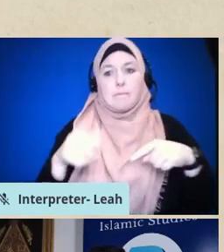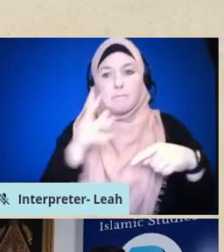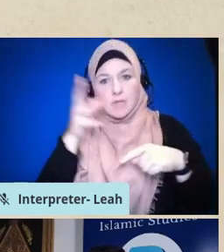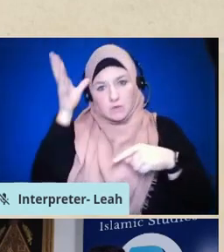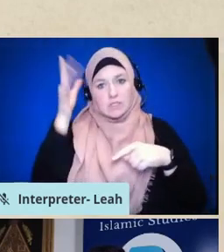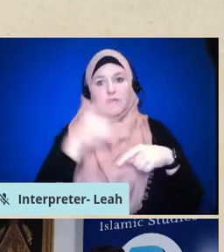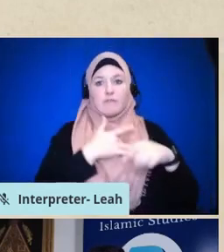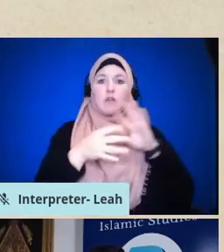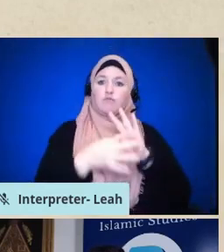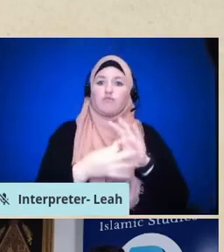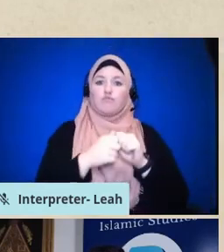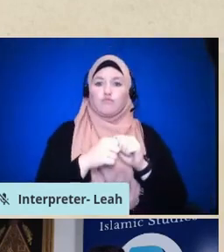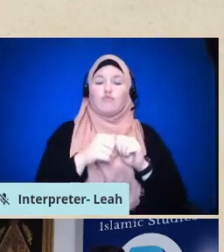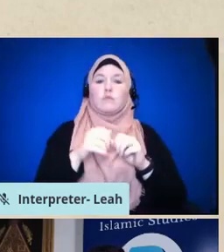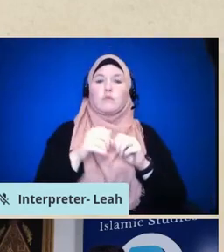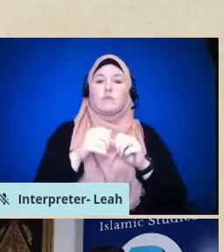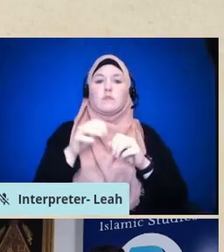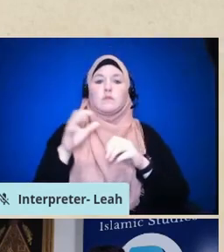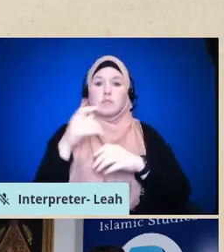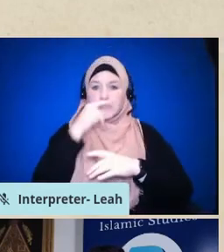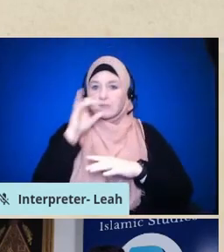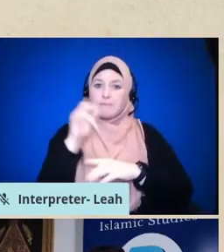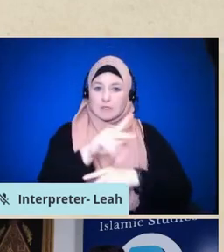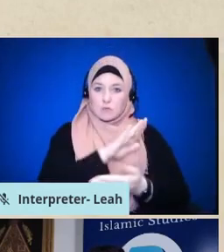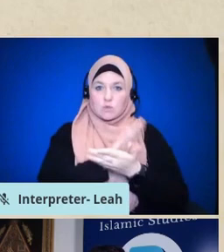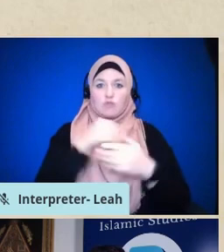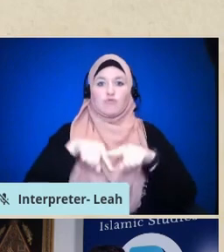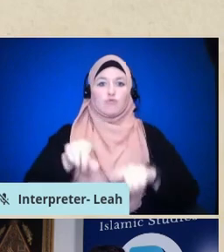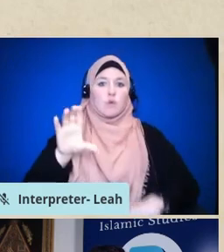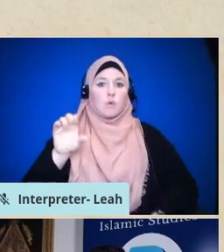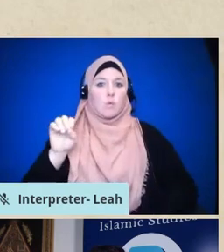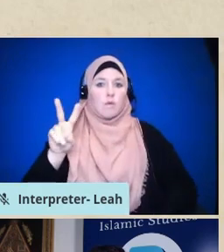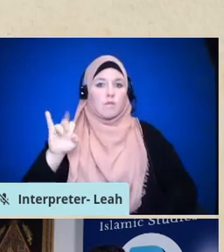regarding back to school during COVID-19. And